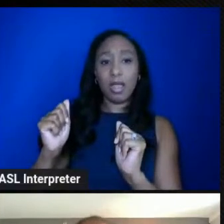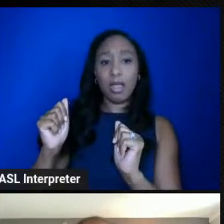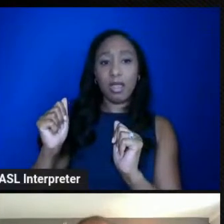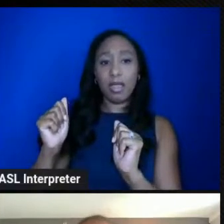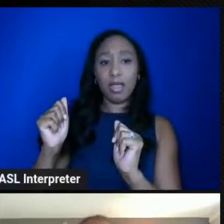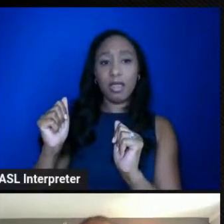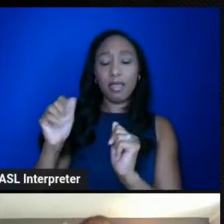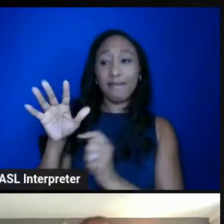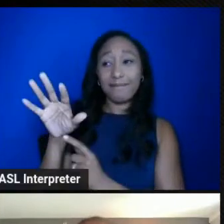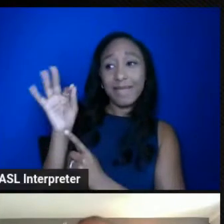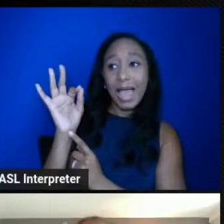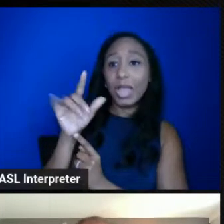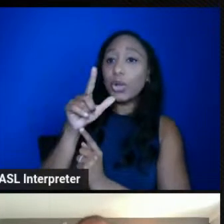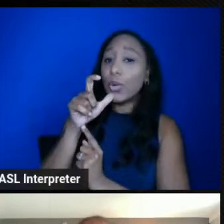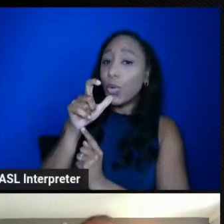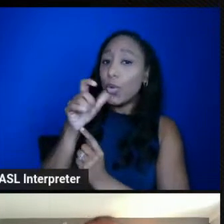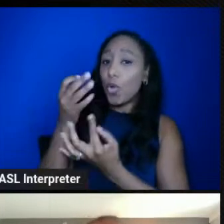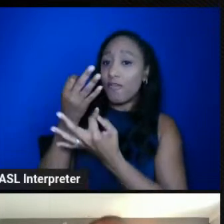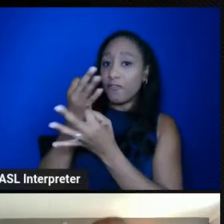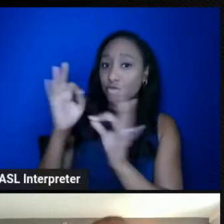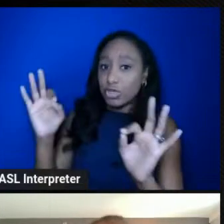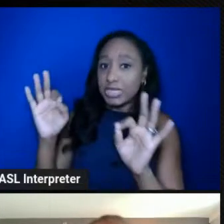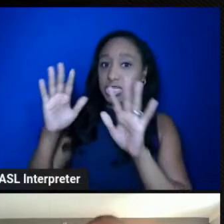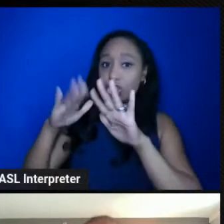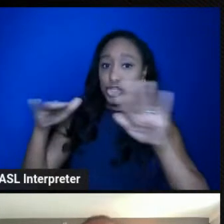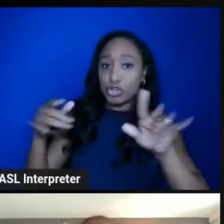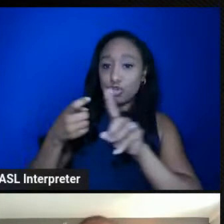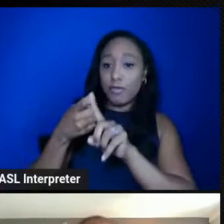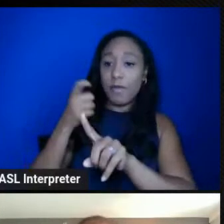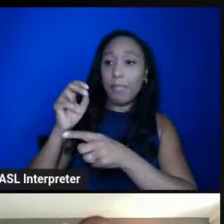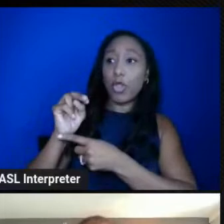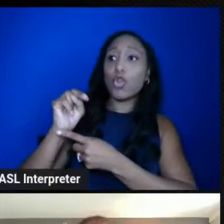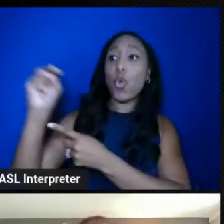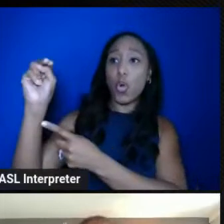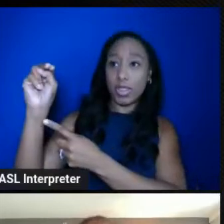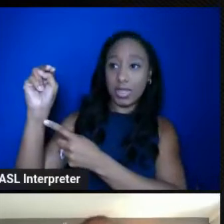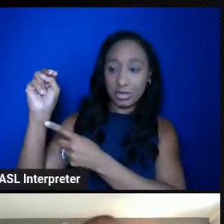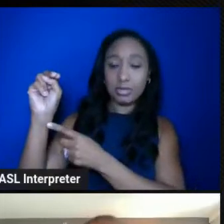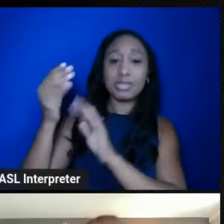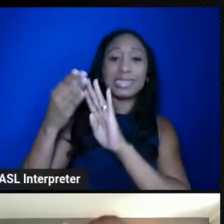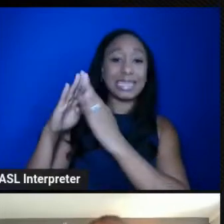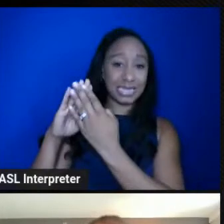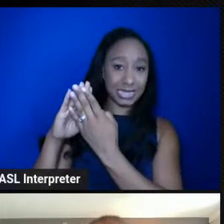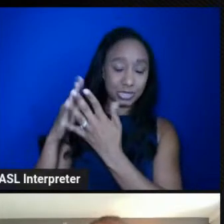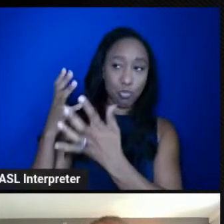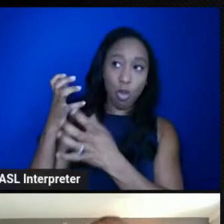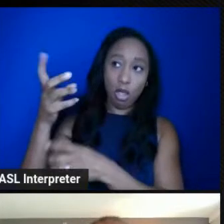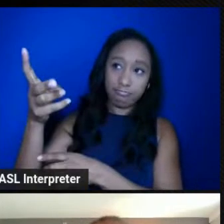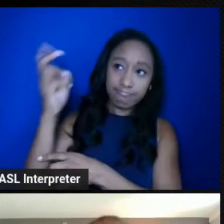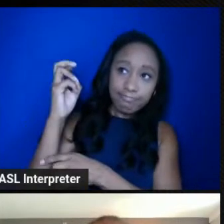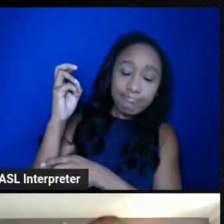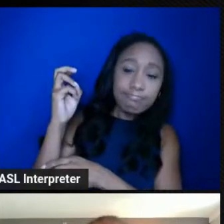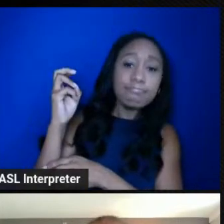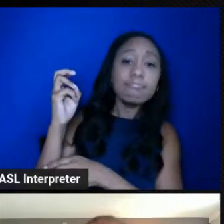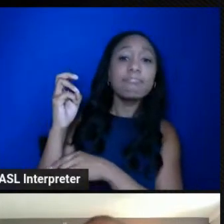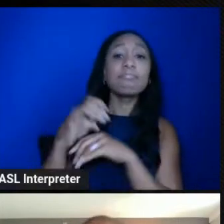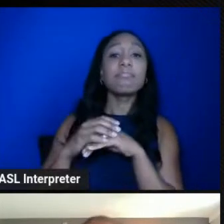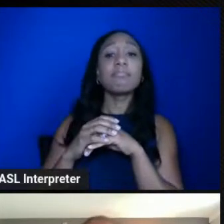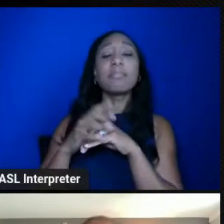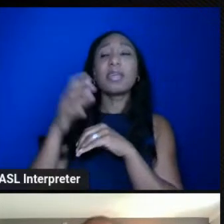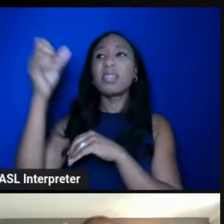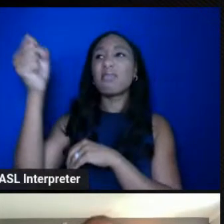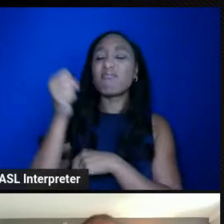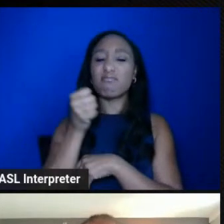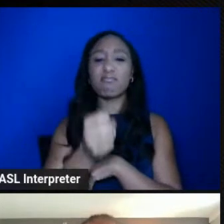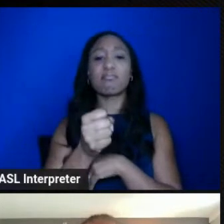children like Cornelius from northern cities like Philadelphia, launder them into that legal supply chain